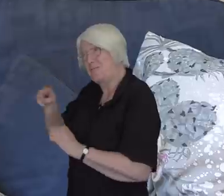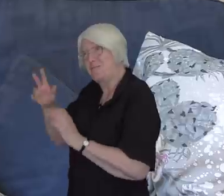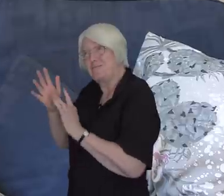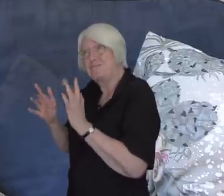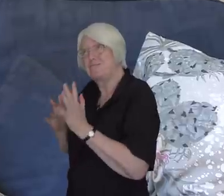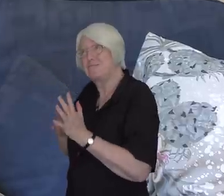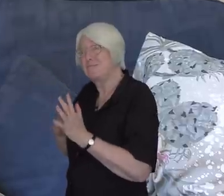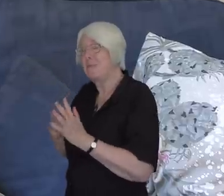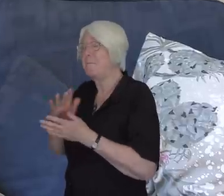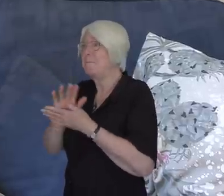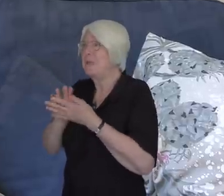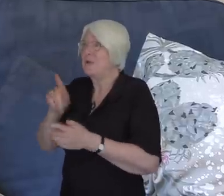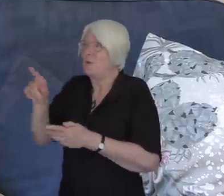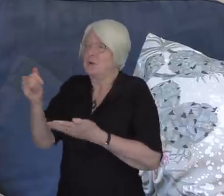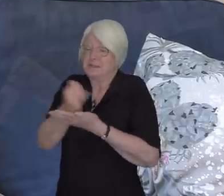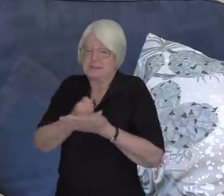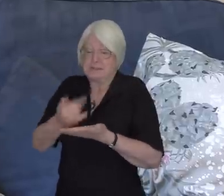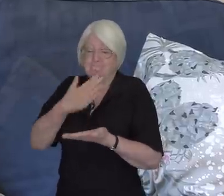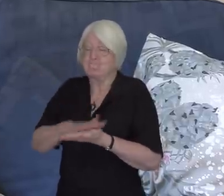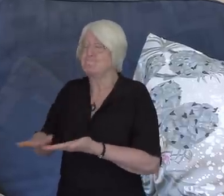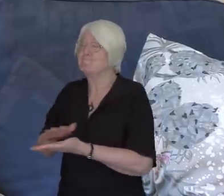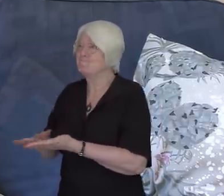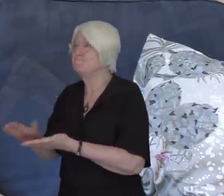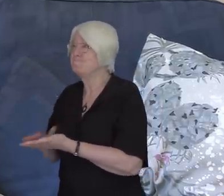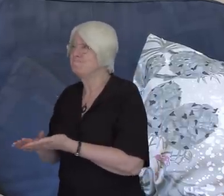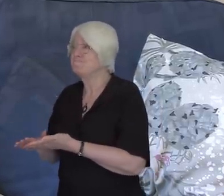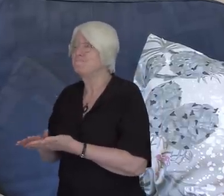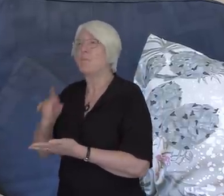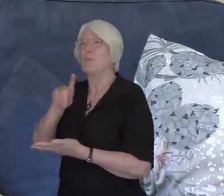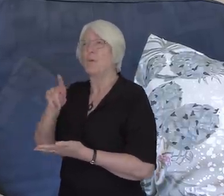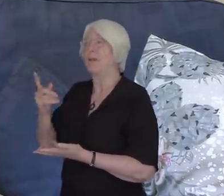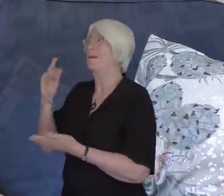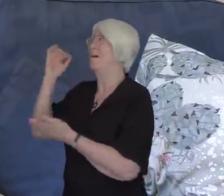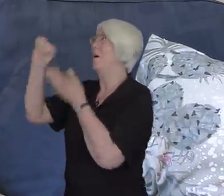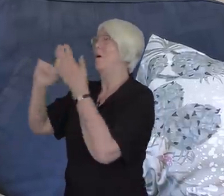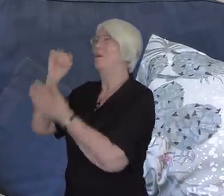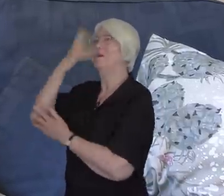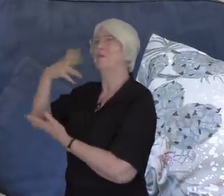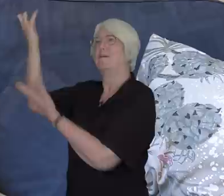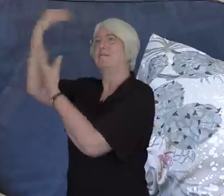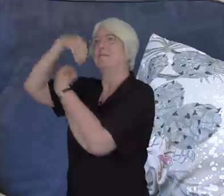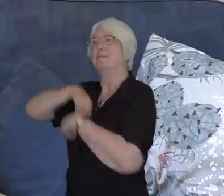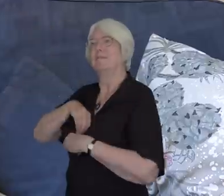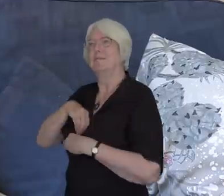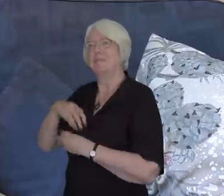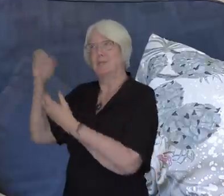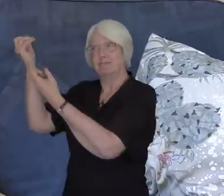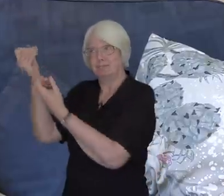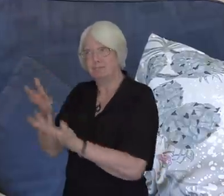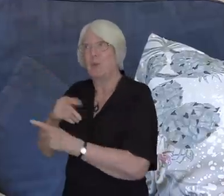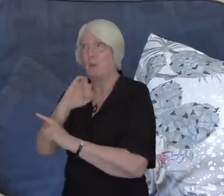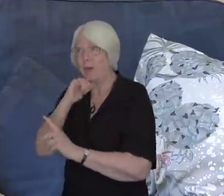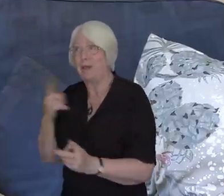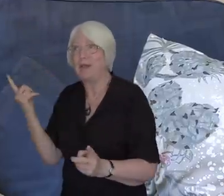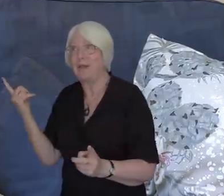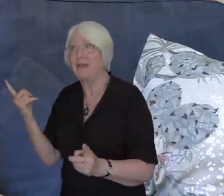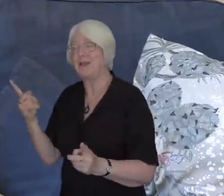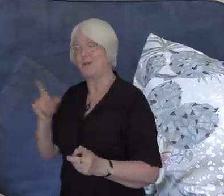name of Jesus Christ, so that your sins may be forgiven, and you will receive the gift of the Holy